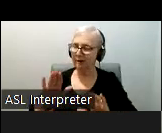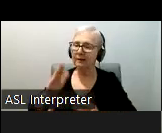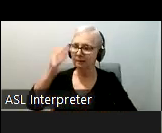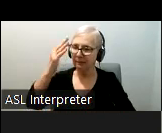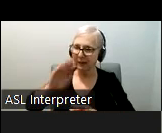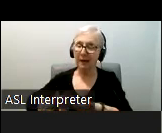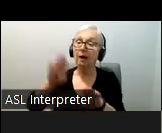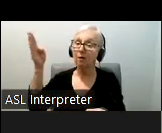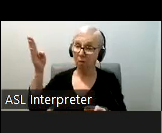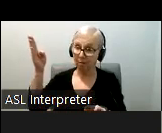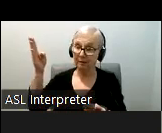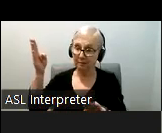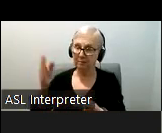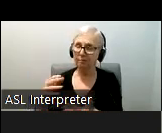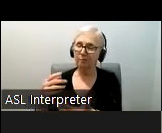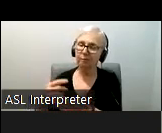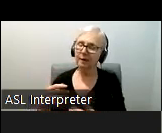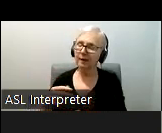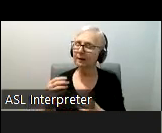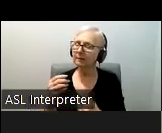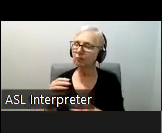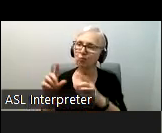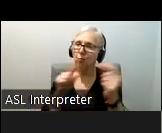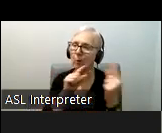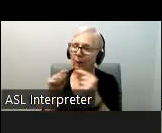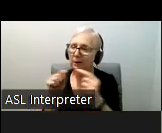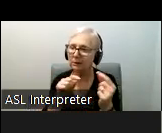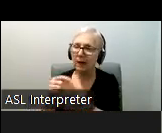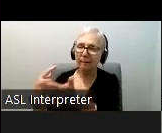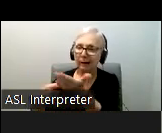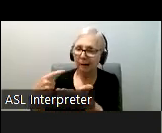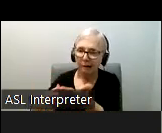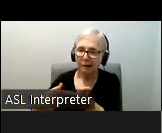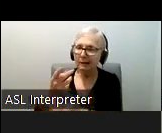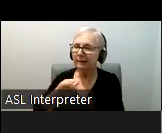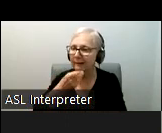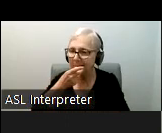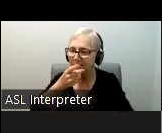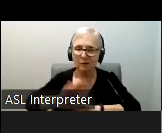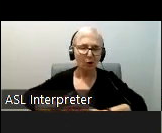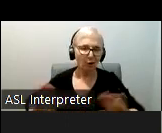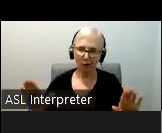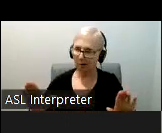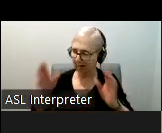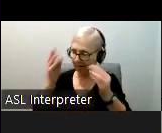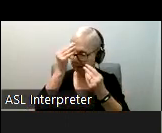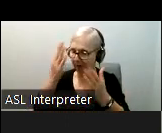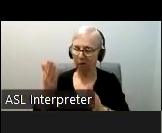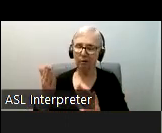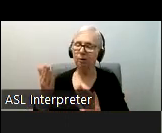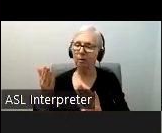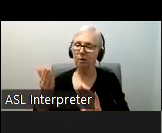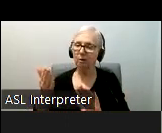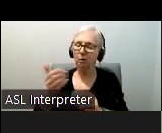rumors about conversations that have happened and alleged dinners. And I just want to let you know, we